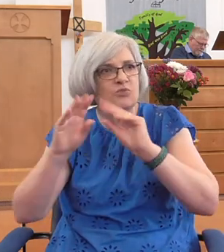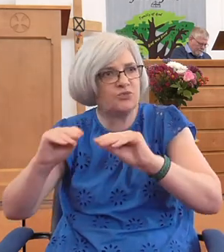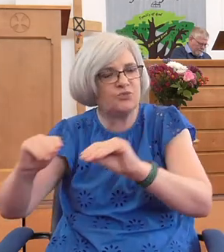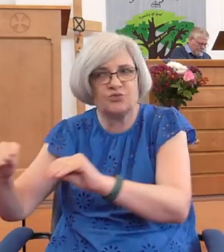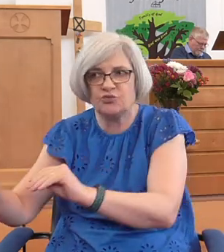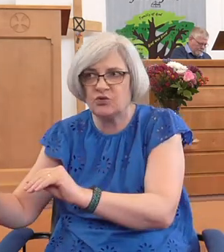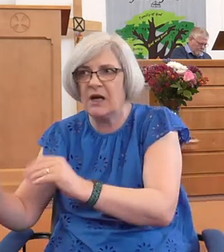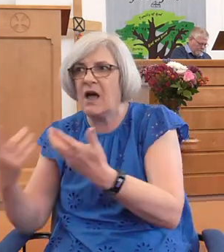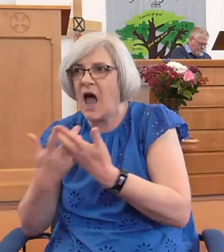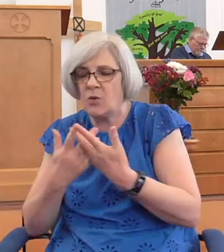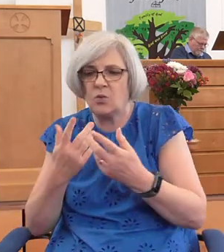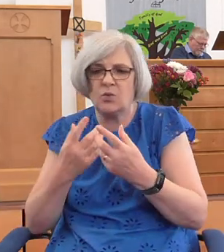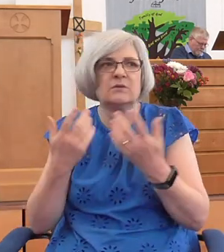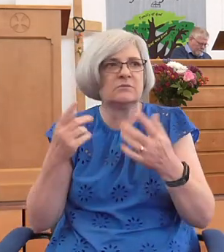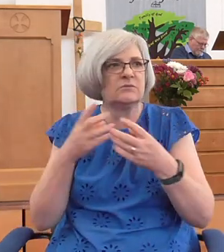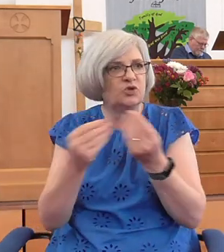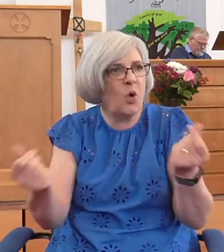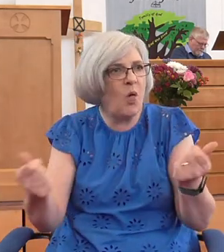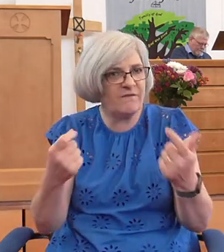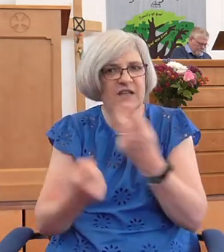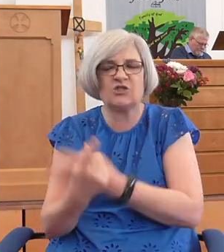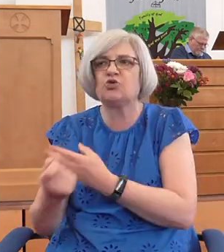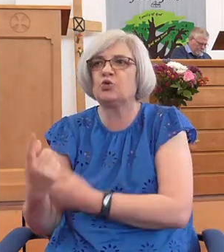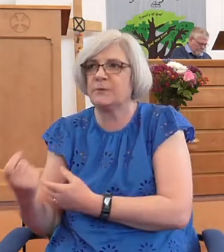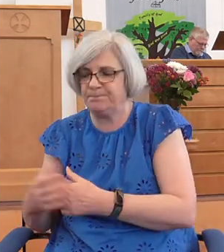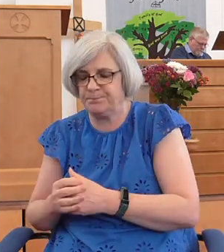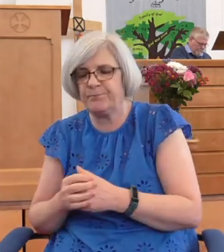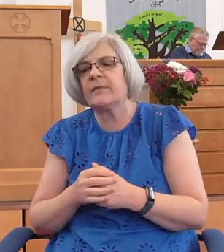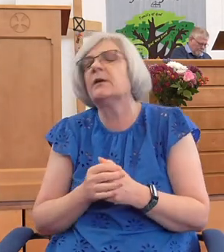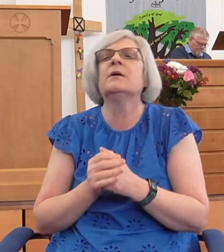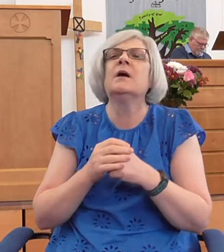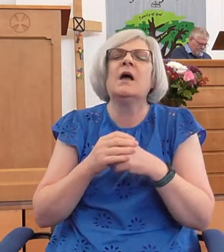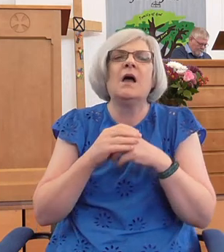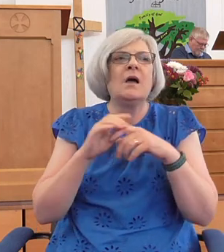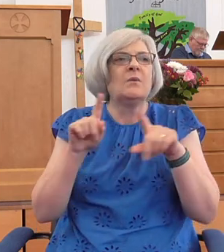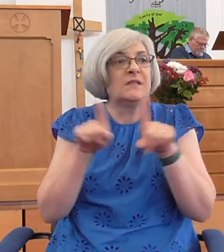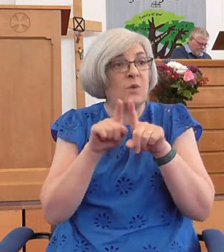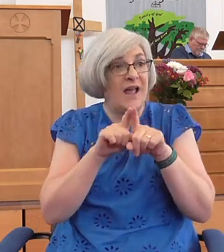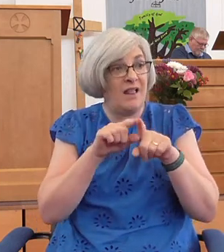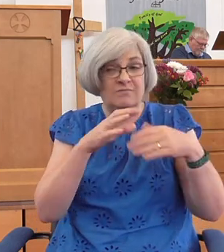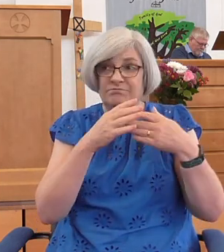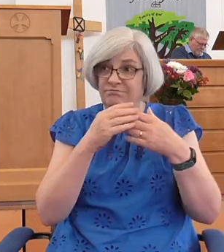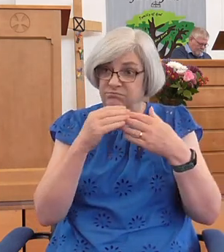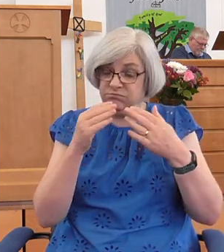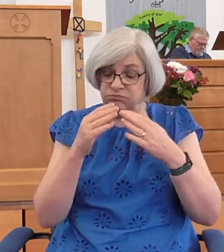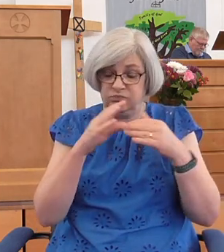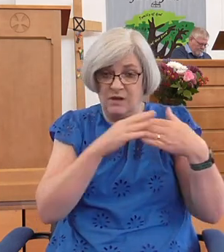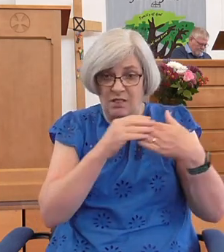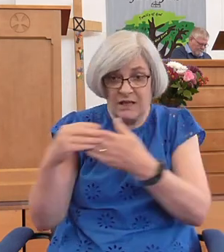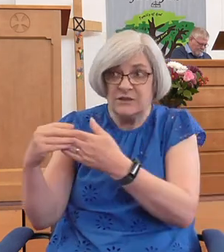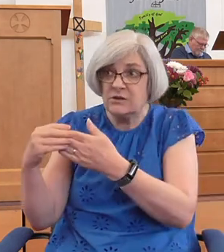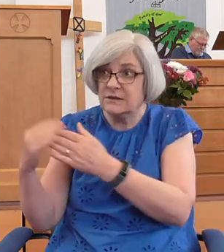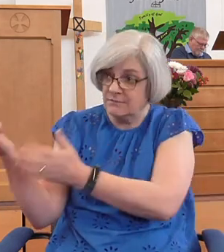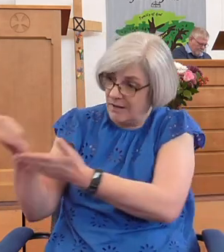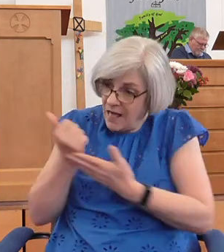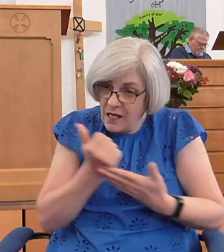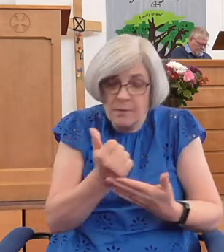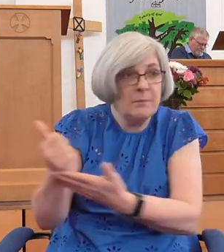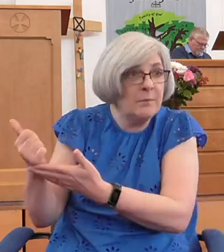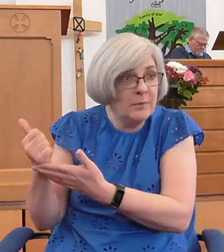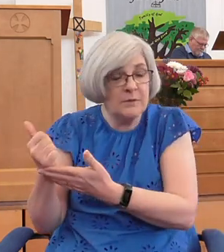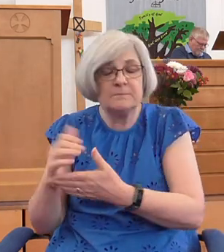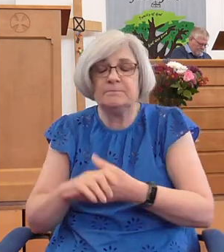this global issue. We also pray that you would aid the leaders of the nation in helping those who are affected by the cost of living